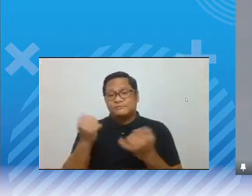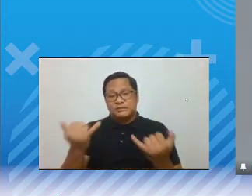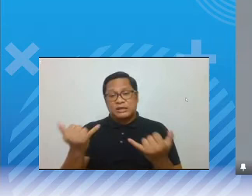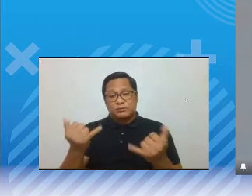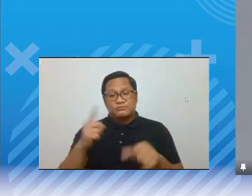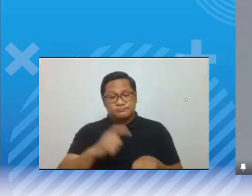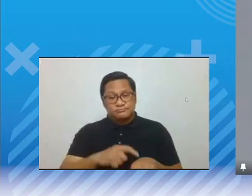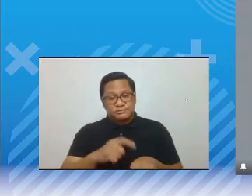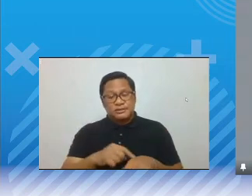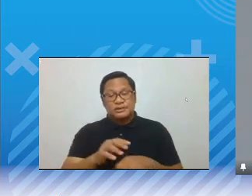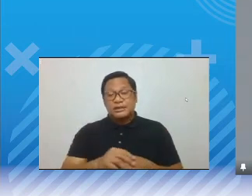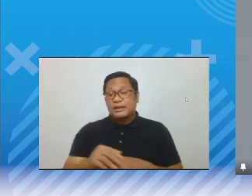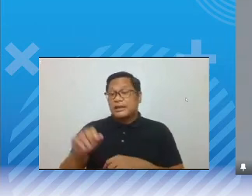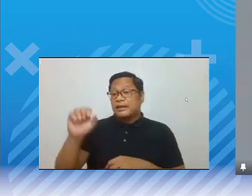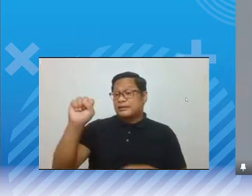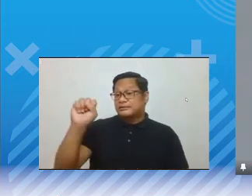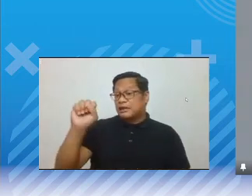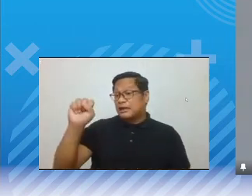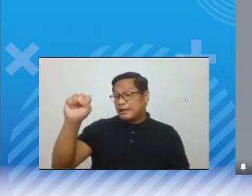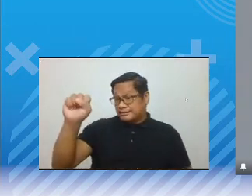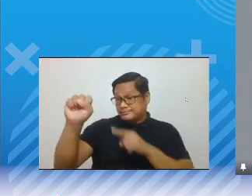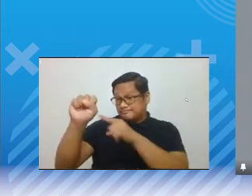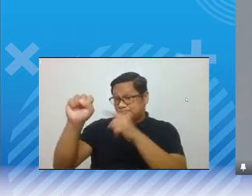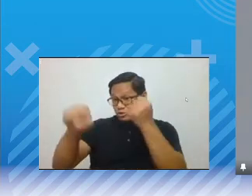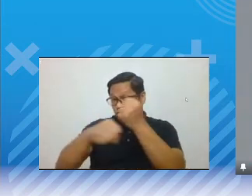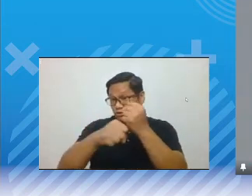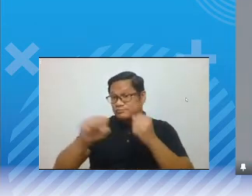And W is willingness